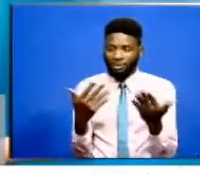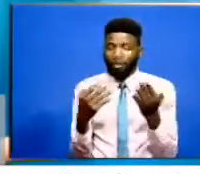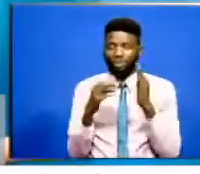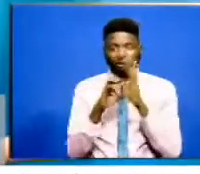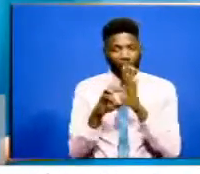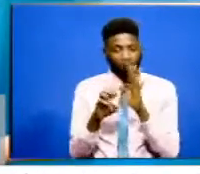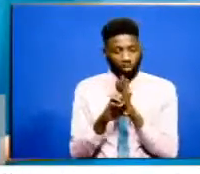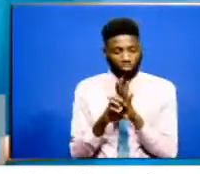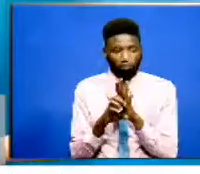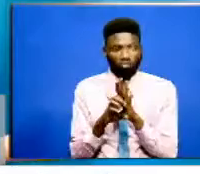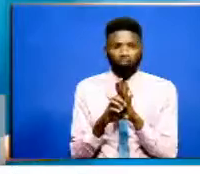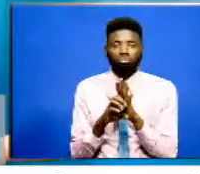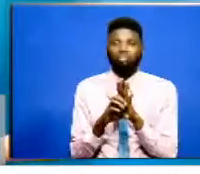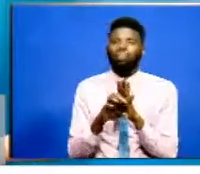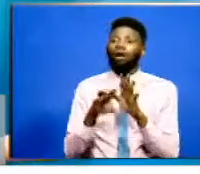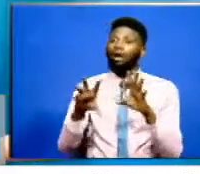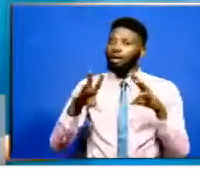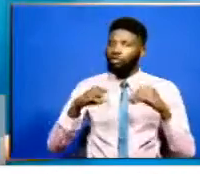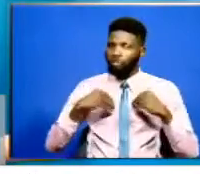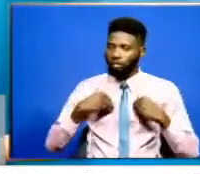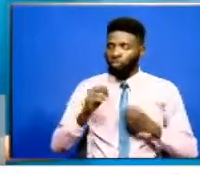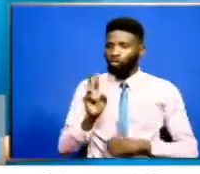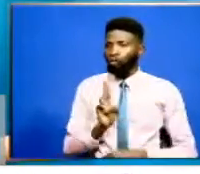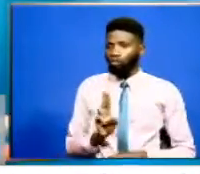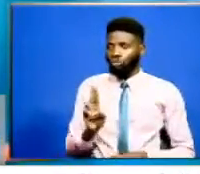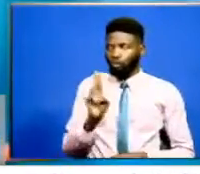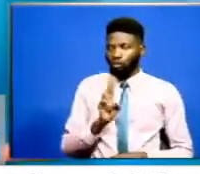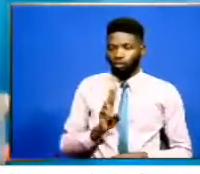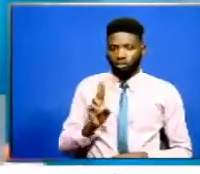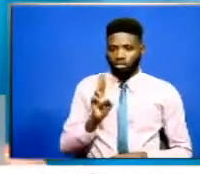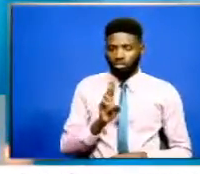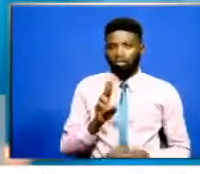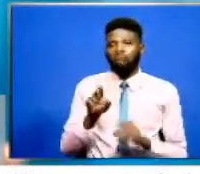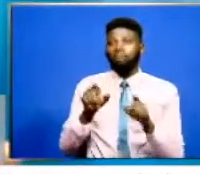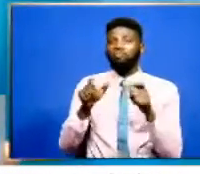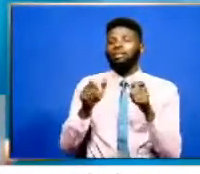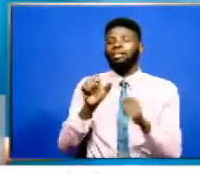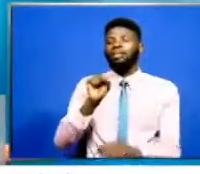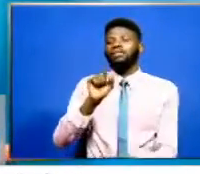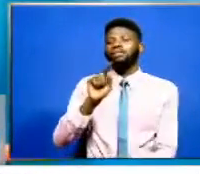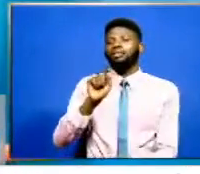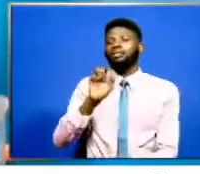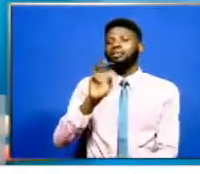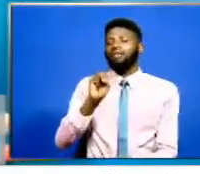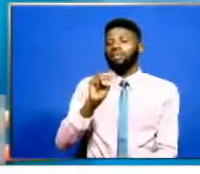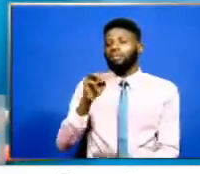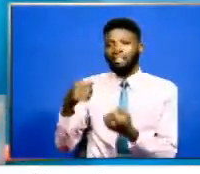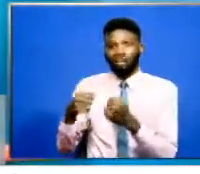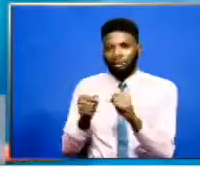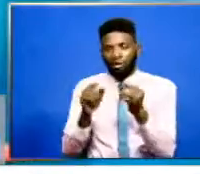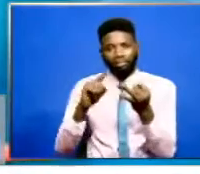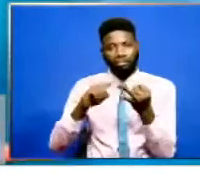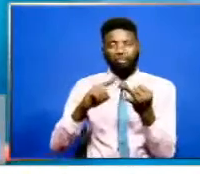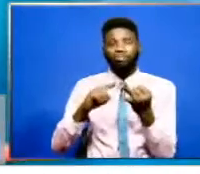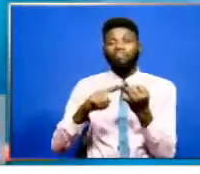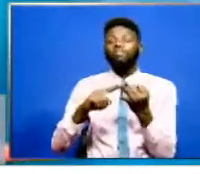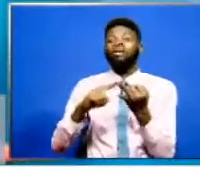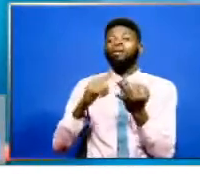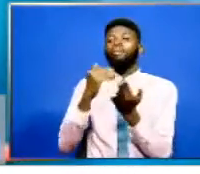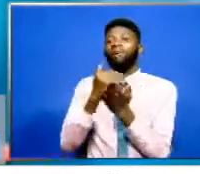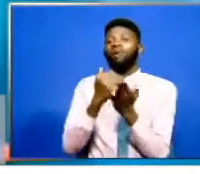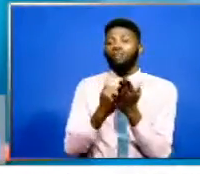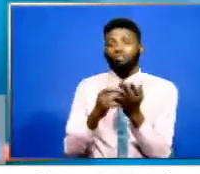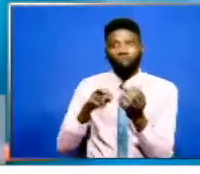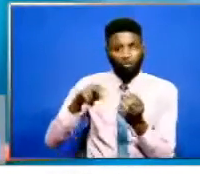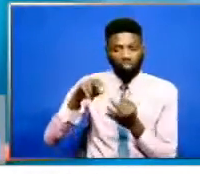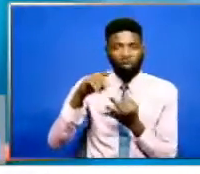the adoption of the medium-term strategy, the program of work, and the budget will